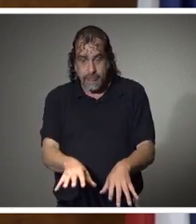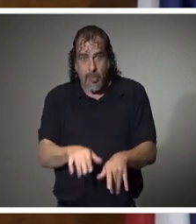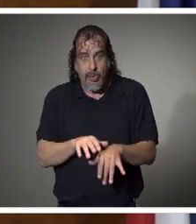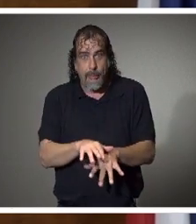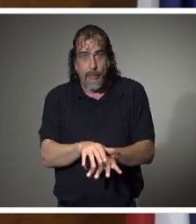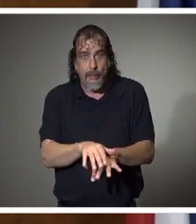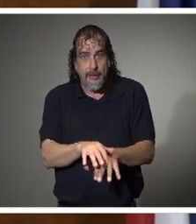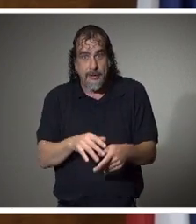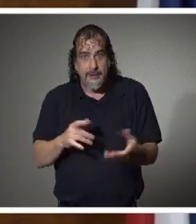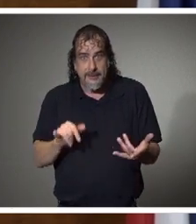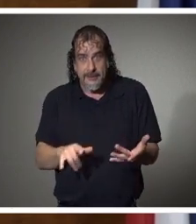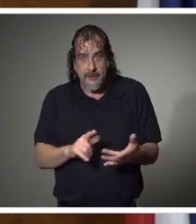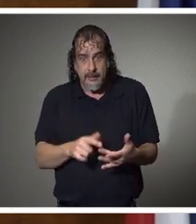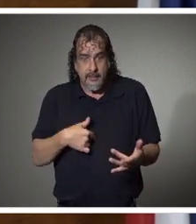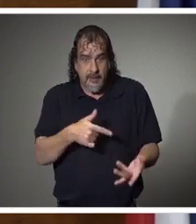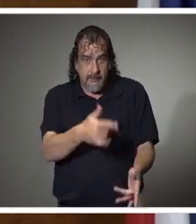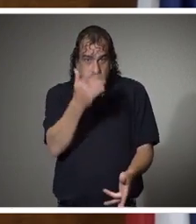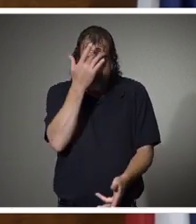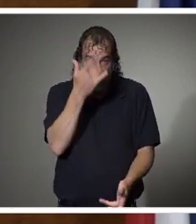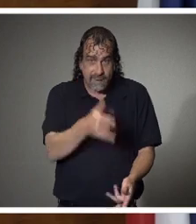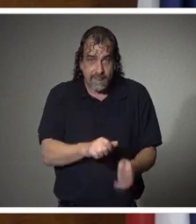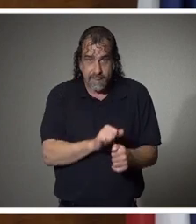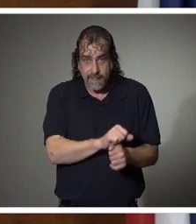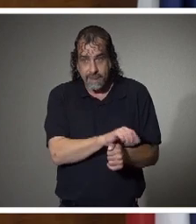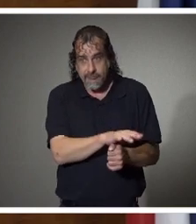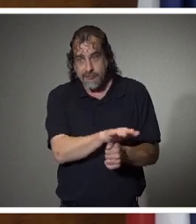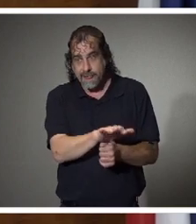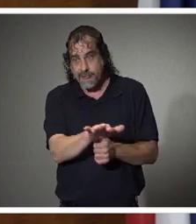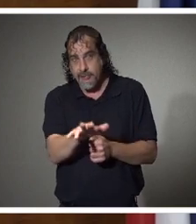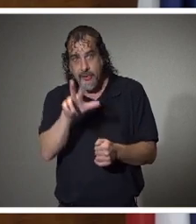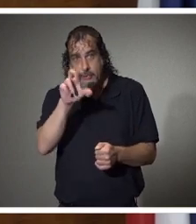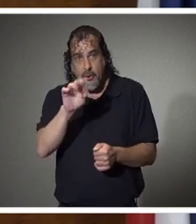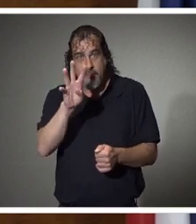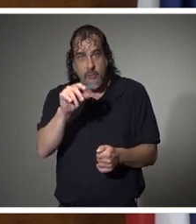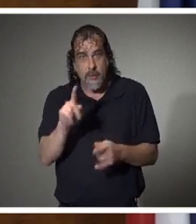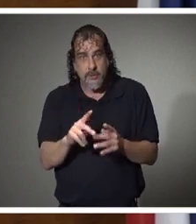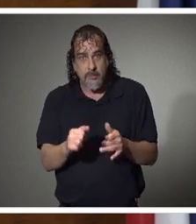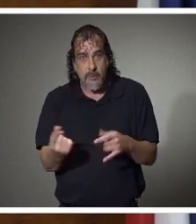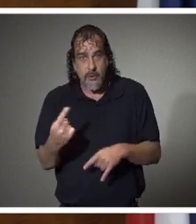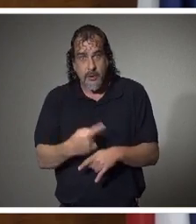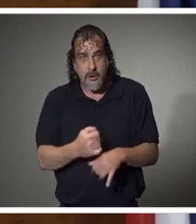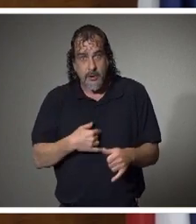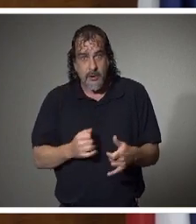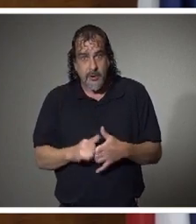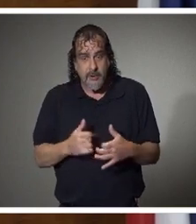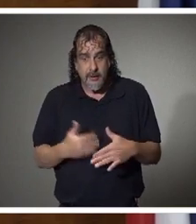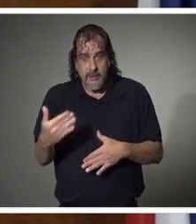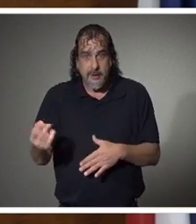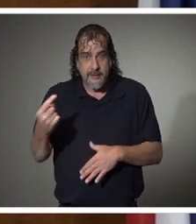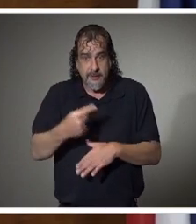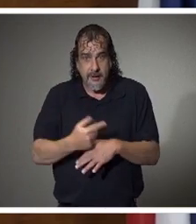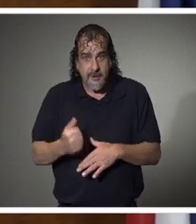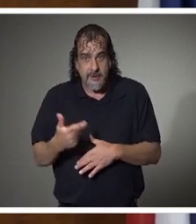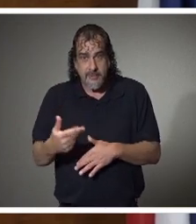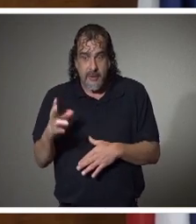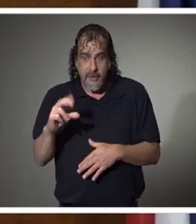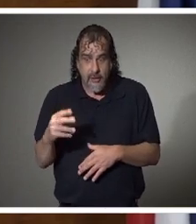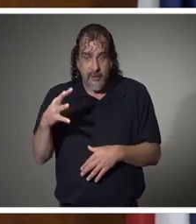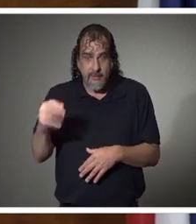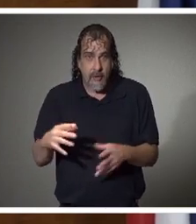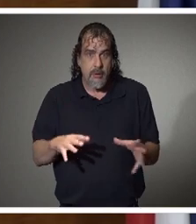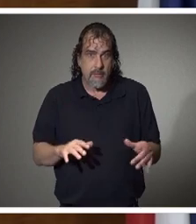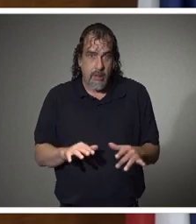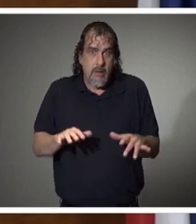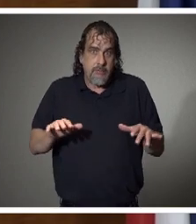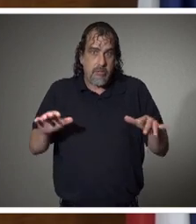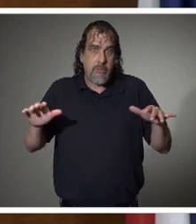barber who had the virus, and 30 or 40 people came in one day and then the next day and then the next day, and